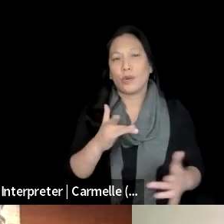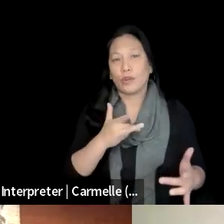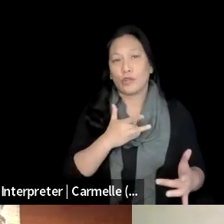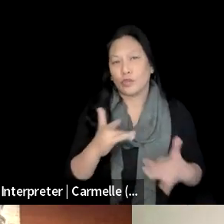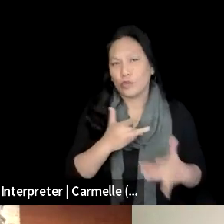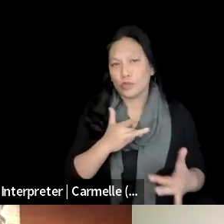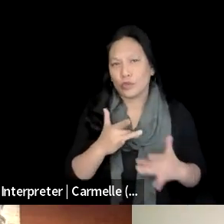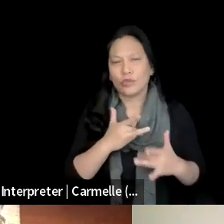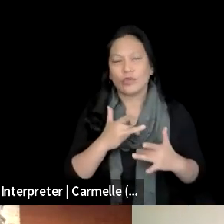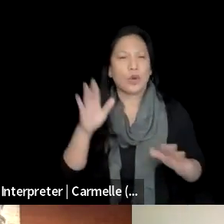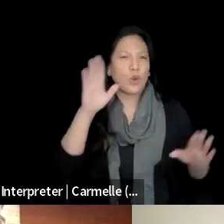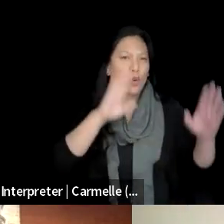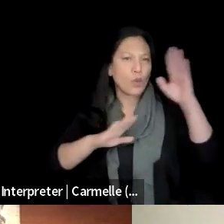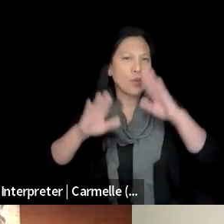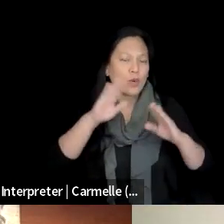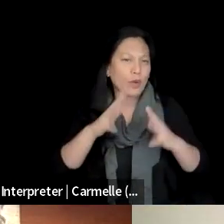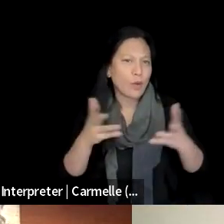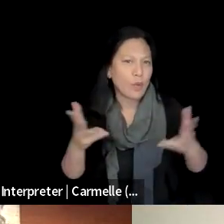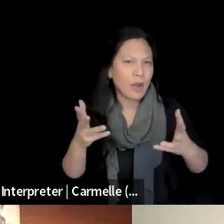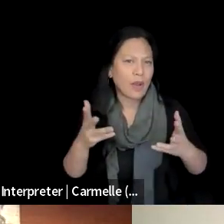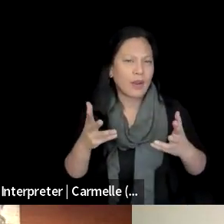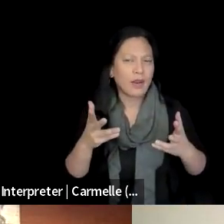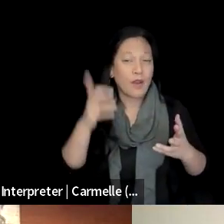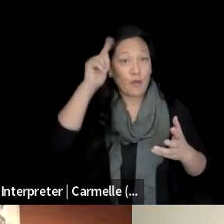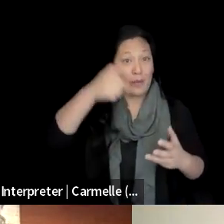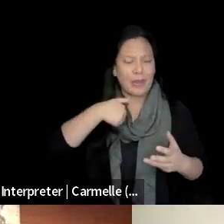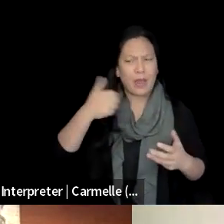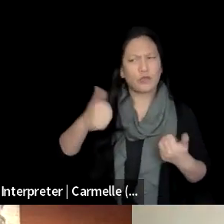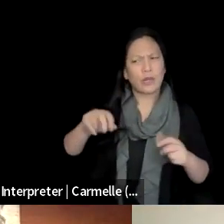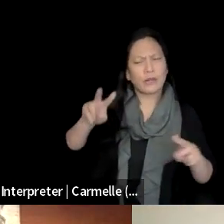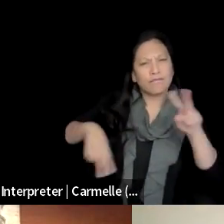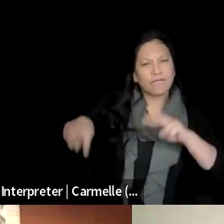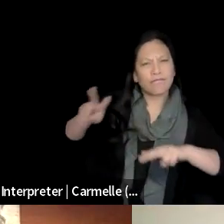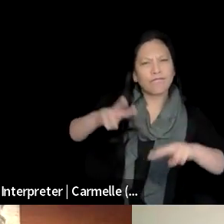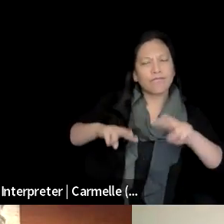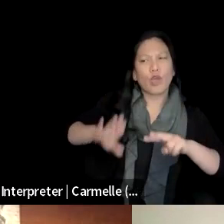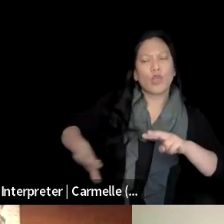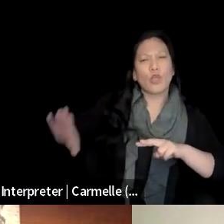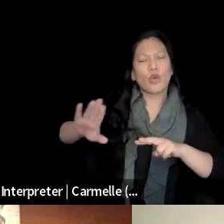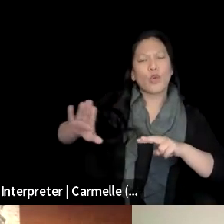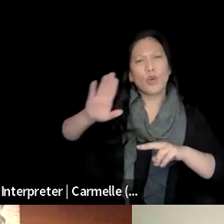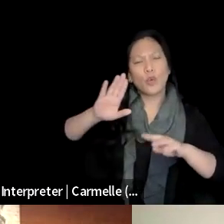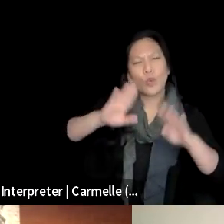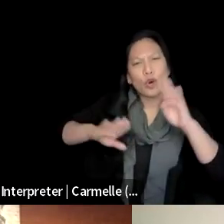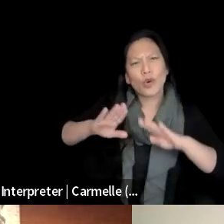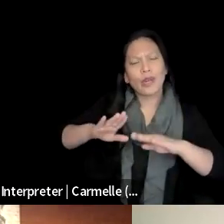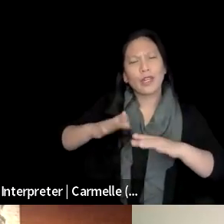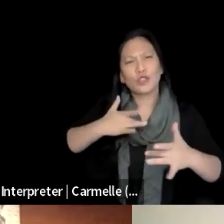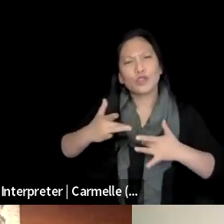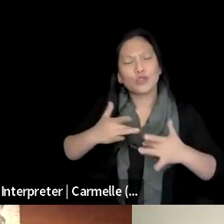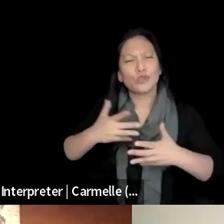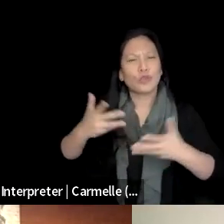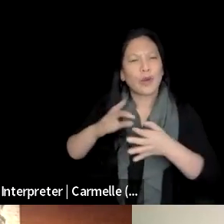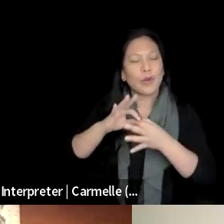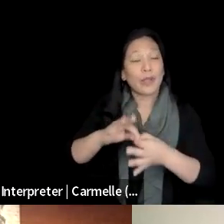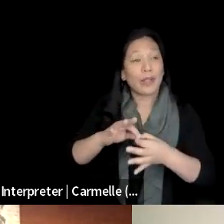suss out what nerves people might have around the project, the building, the